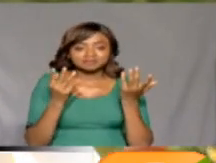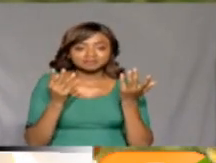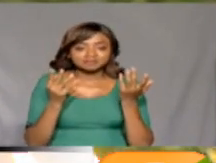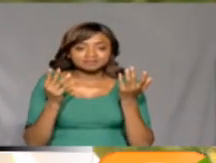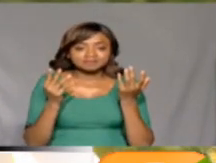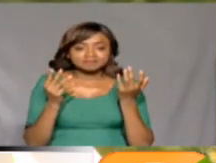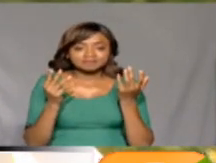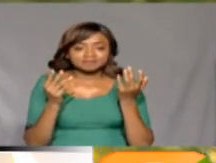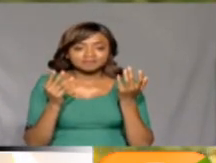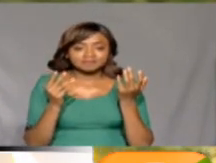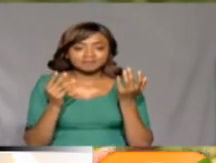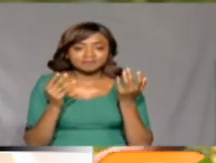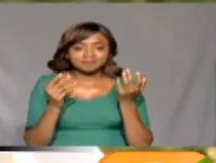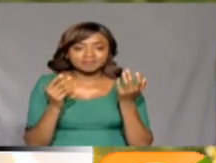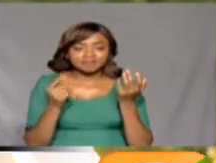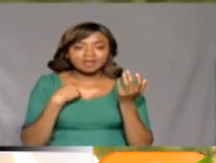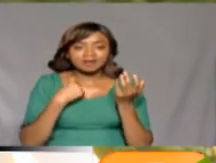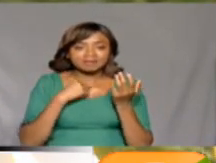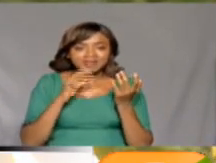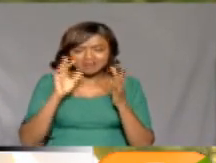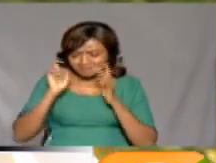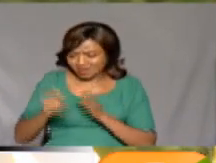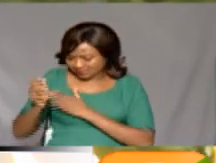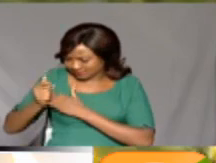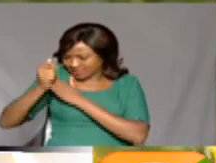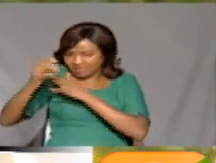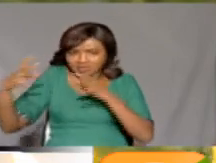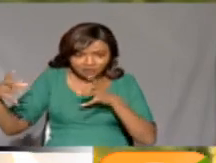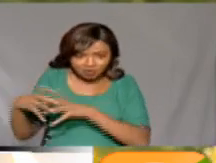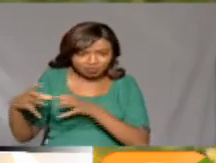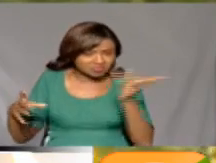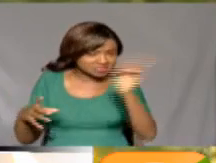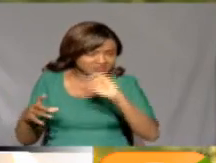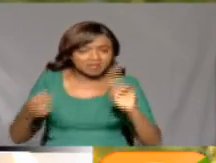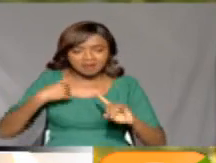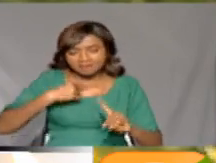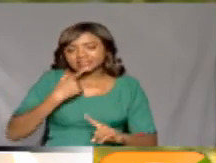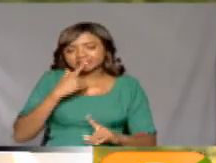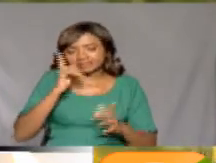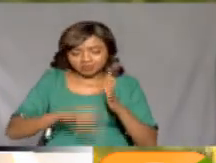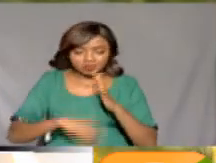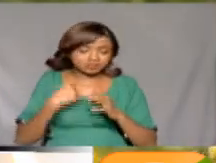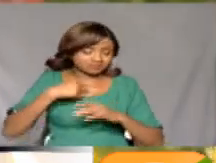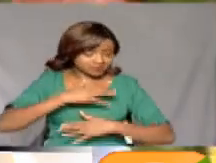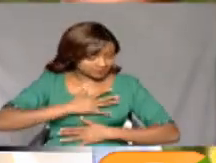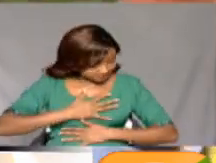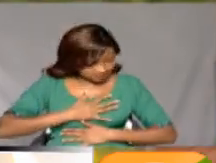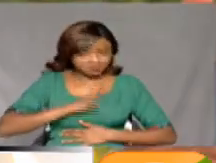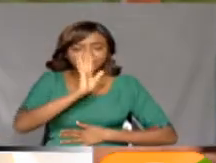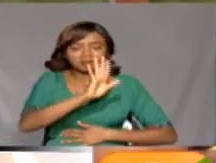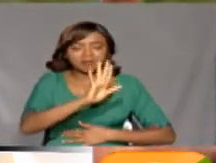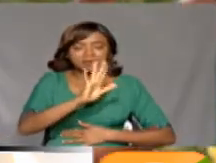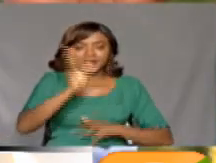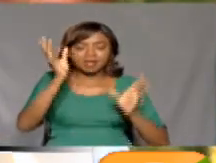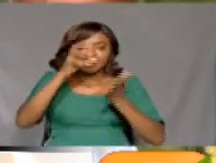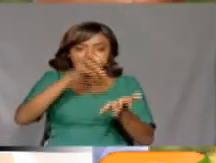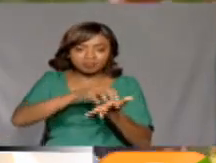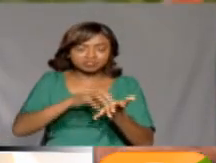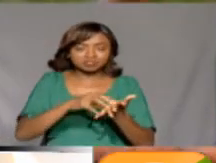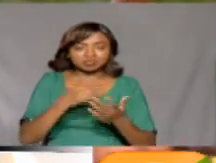have to be a leader of any community. So I said I respect Mzee's position, that the community leader should